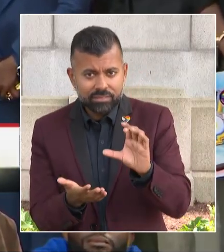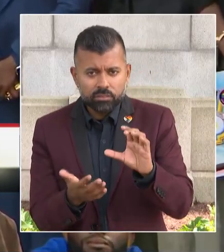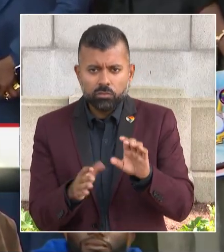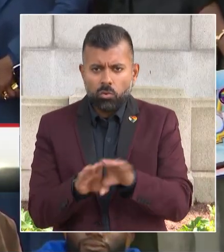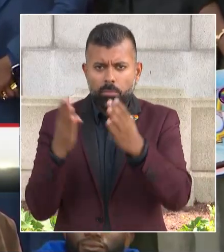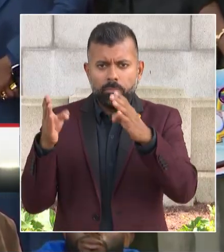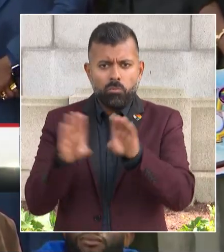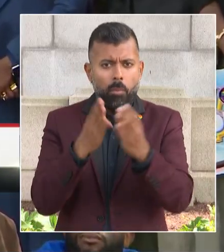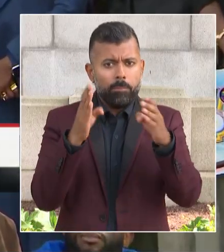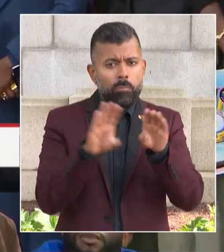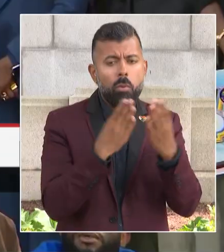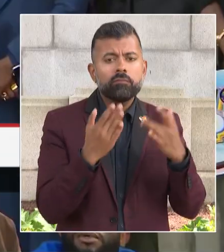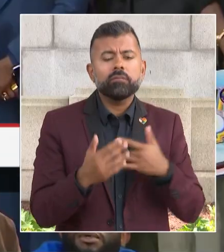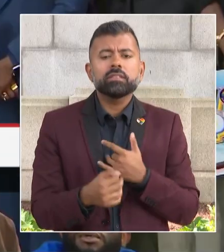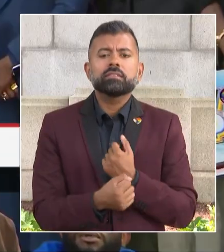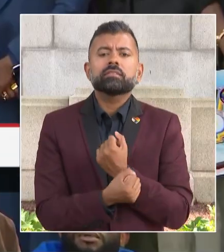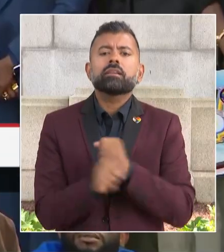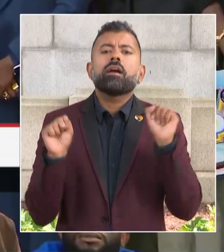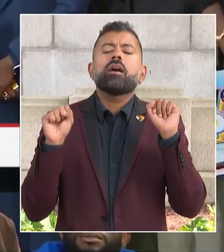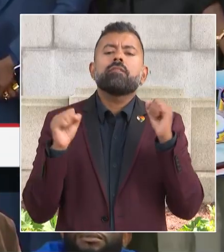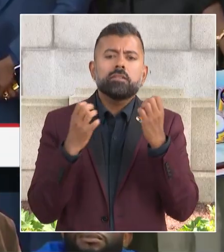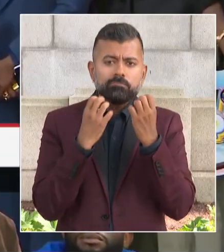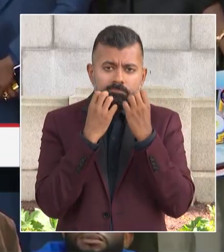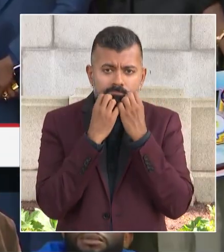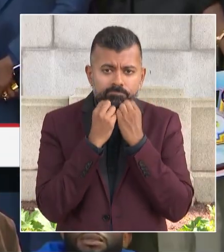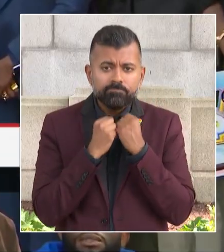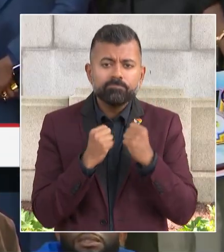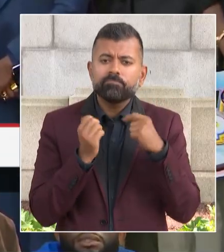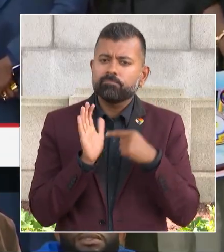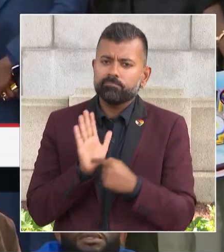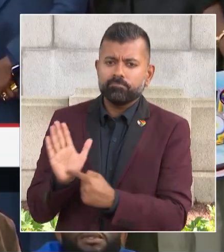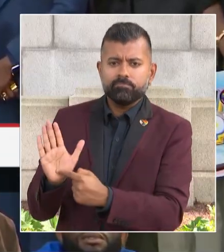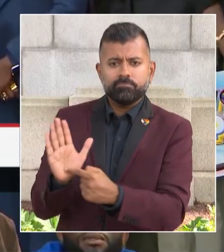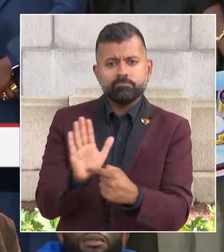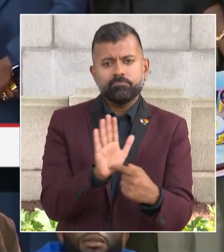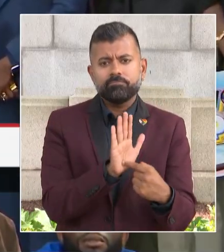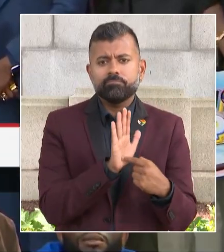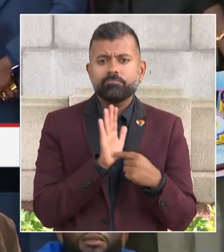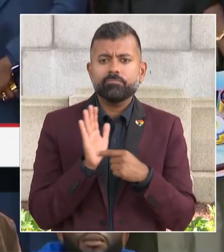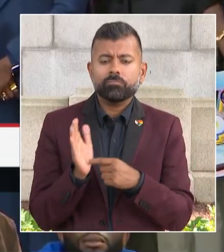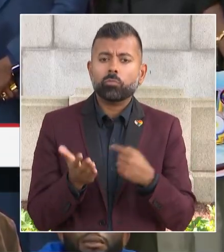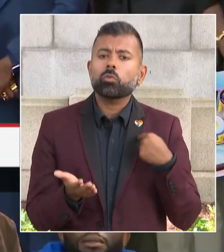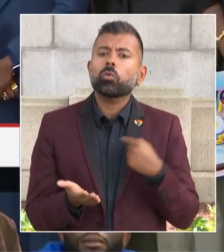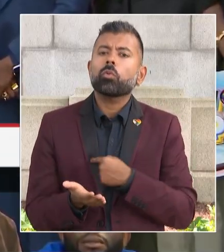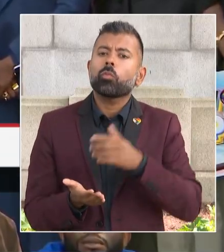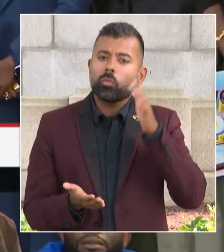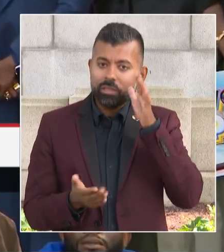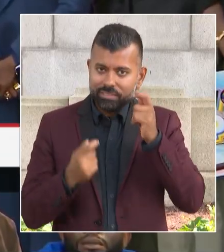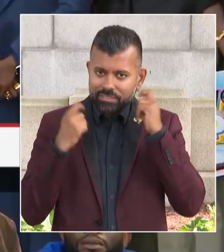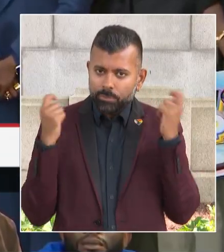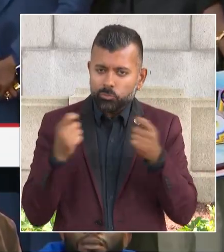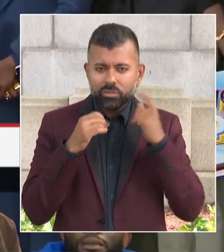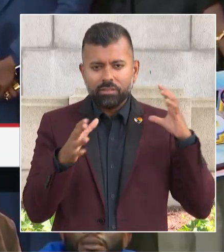to celebrate the great distance that we've traveled and know that we'll be locked arms together